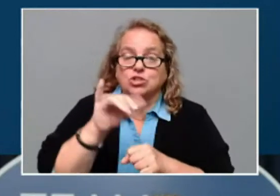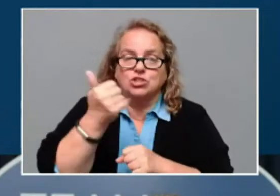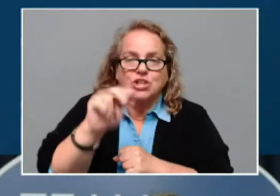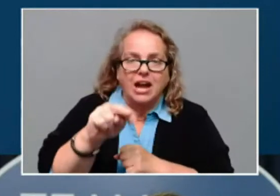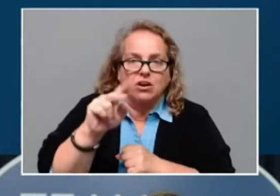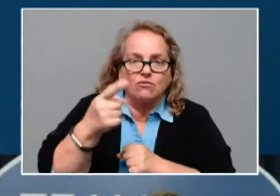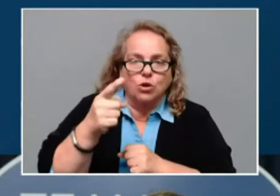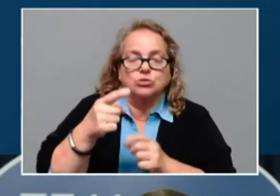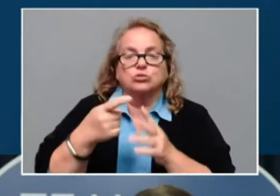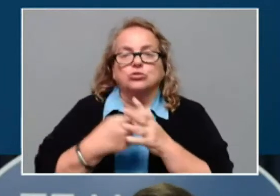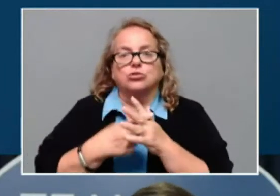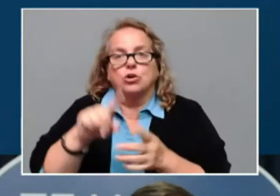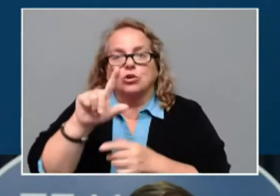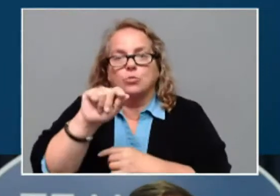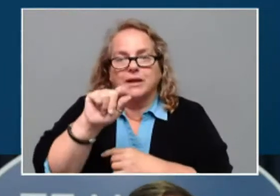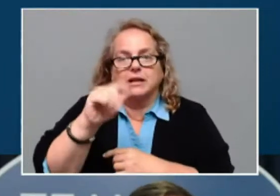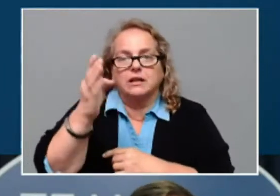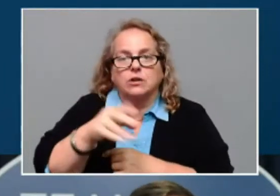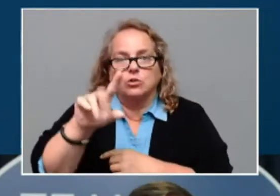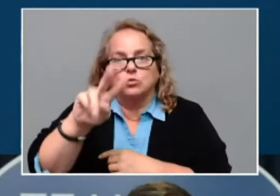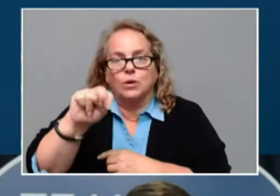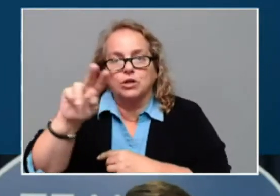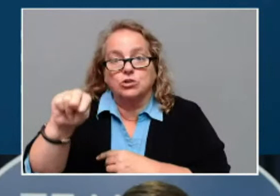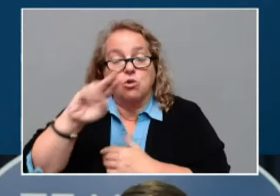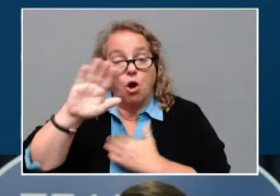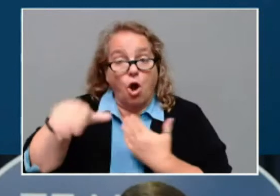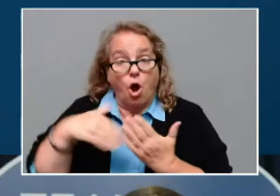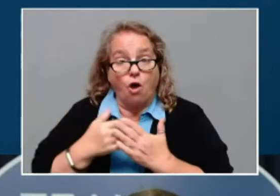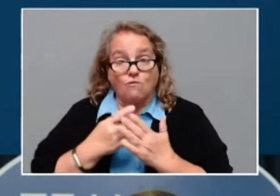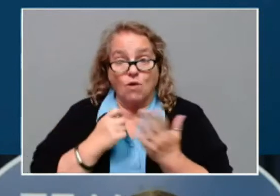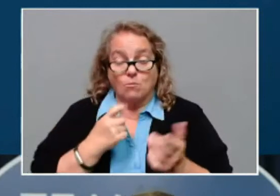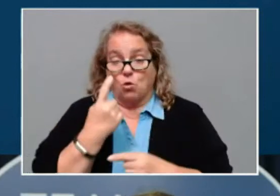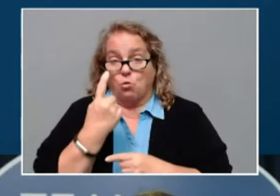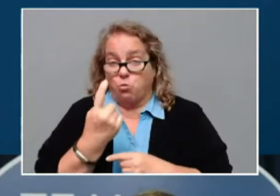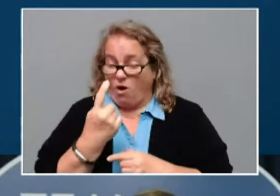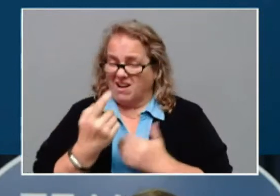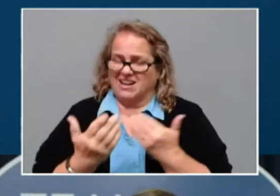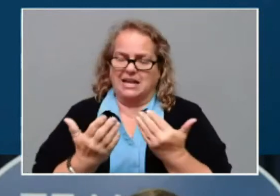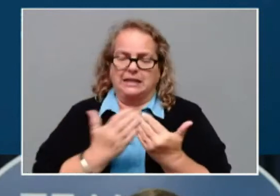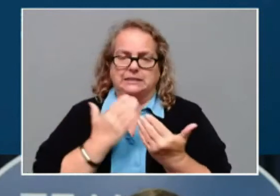And all of this from one convenient platform,